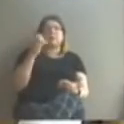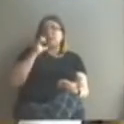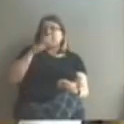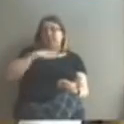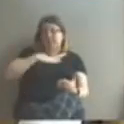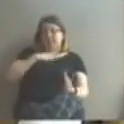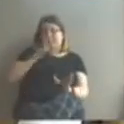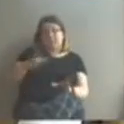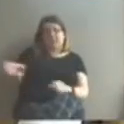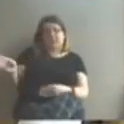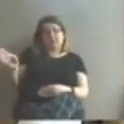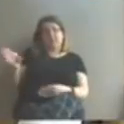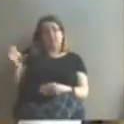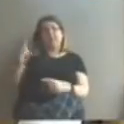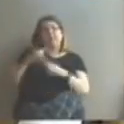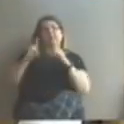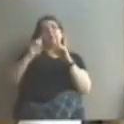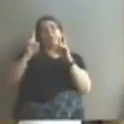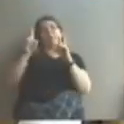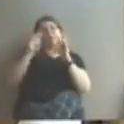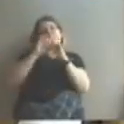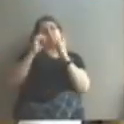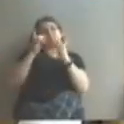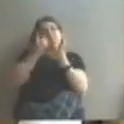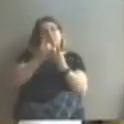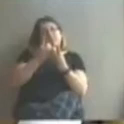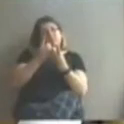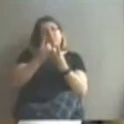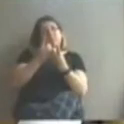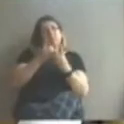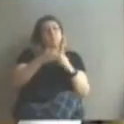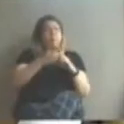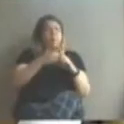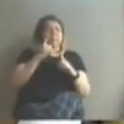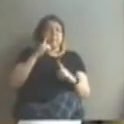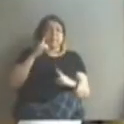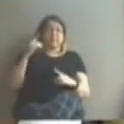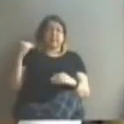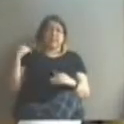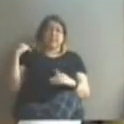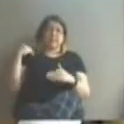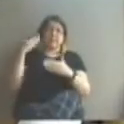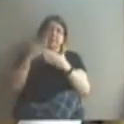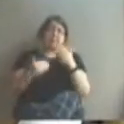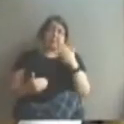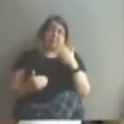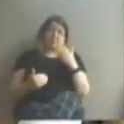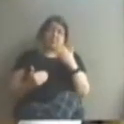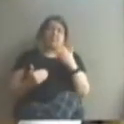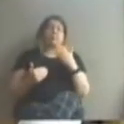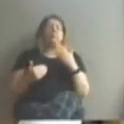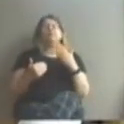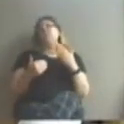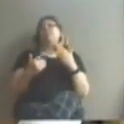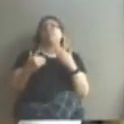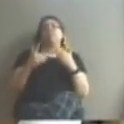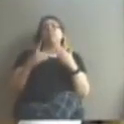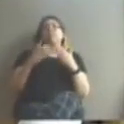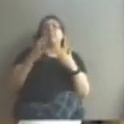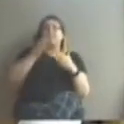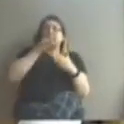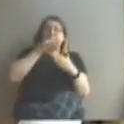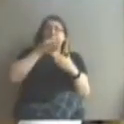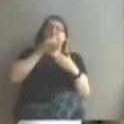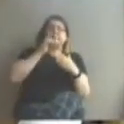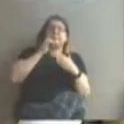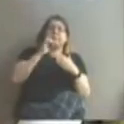plan, it is the plan for the district. Mm-hmm. From an accountability piece, when we look at the mastery of standards for